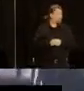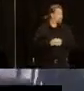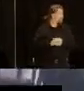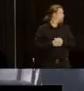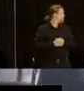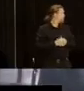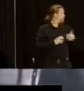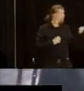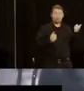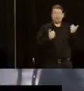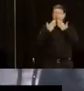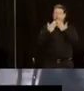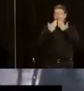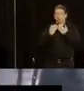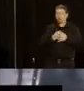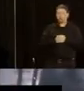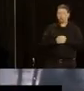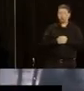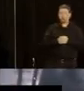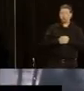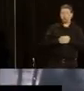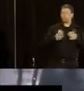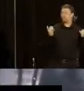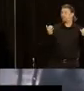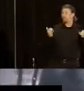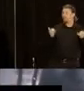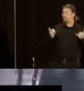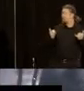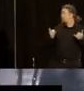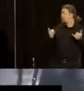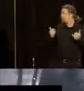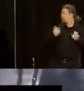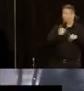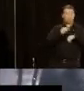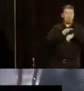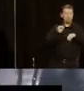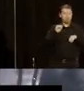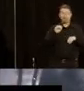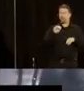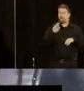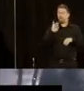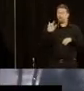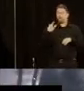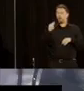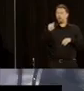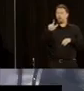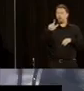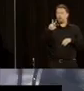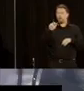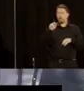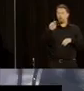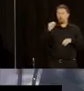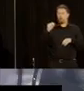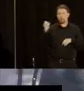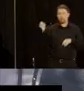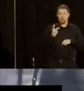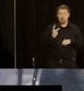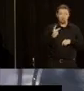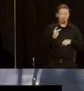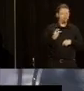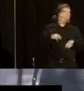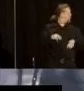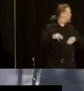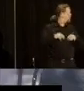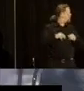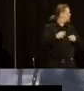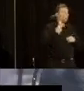All right, thank you guys. At this point, I'd like to call Bill Galvano back up to make a special introduction, a special guest we